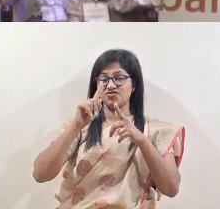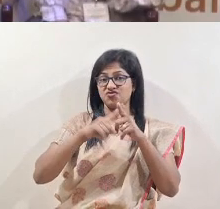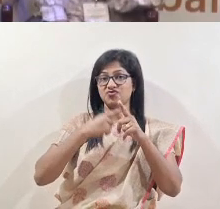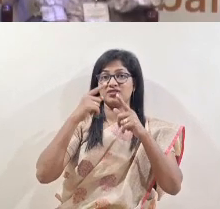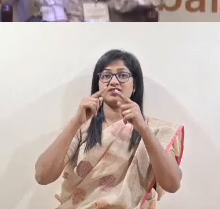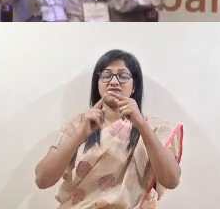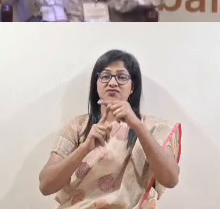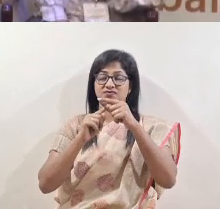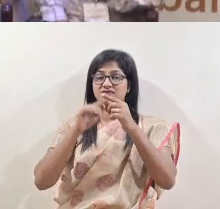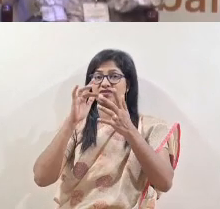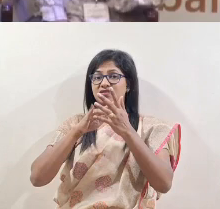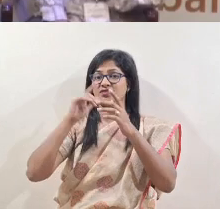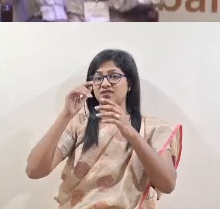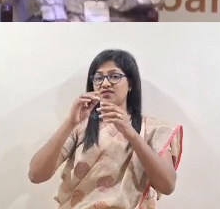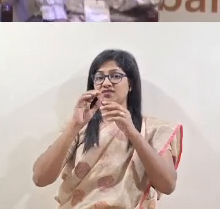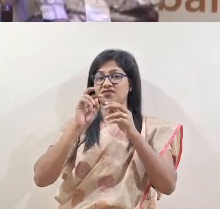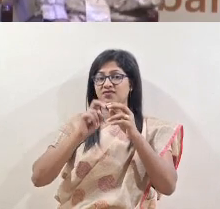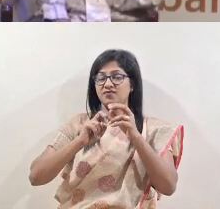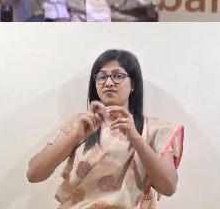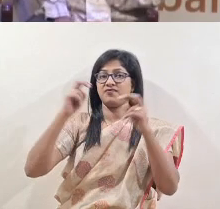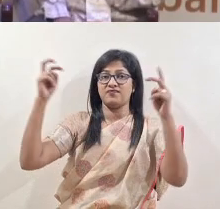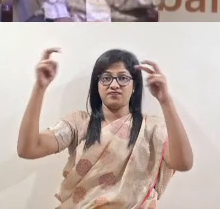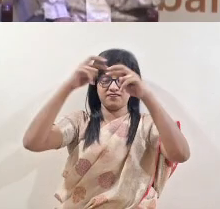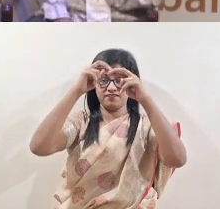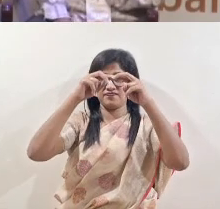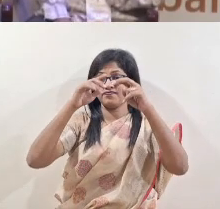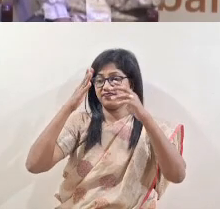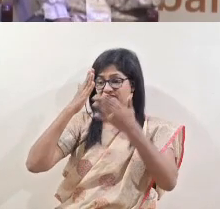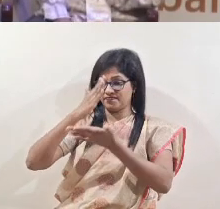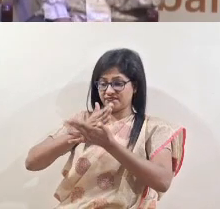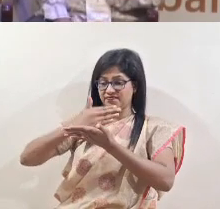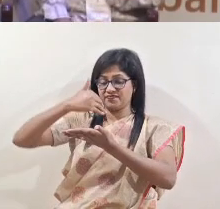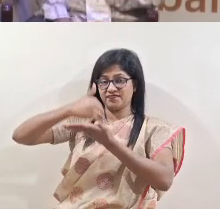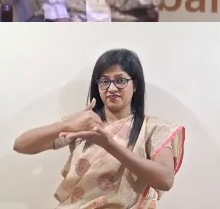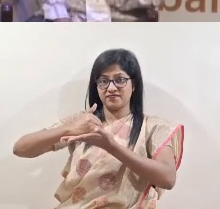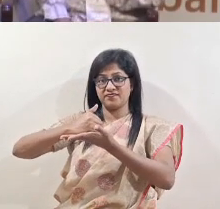is constructed near intersection, so